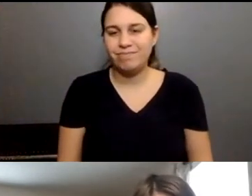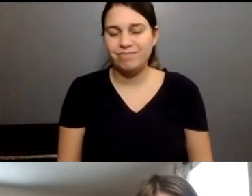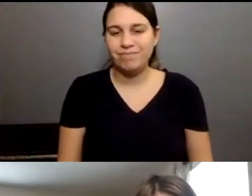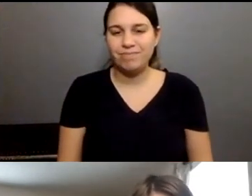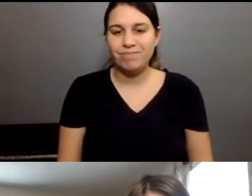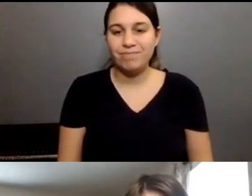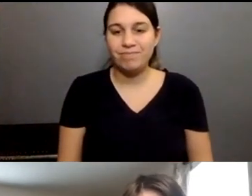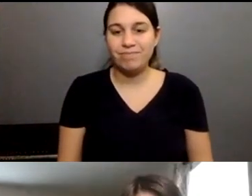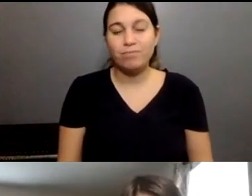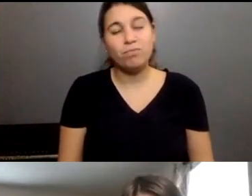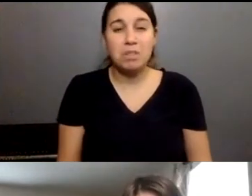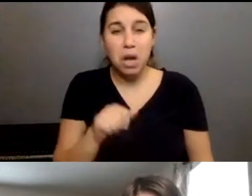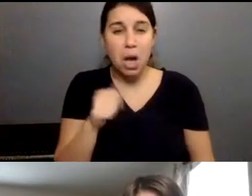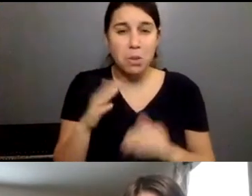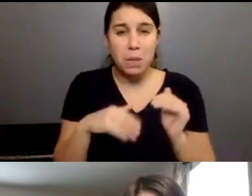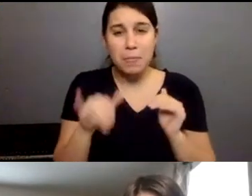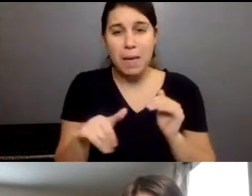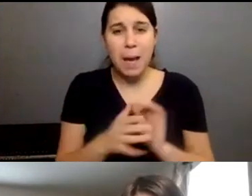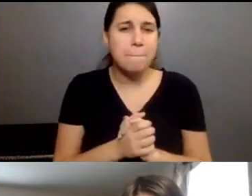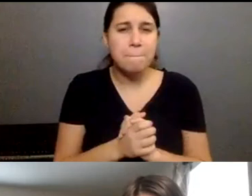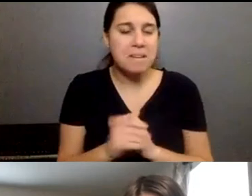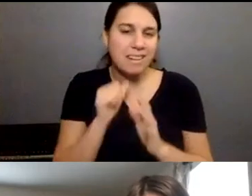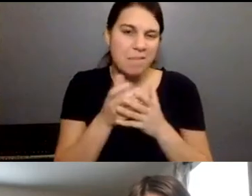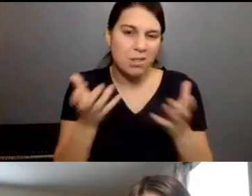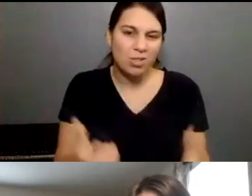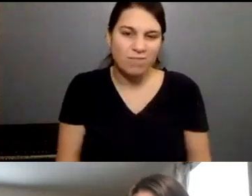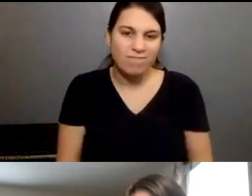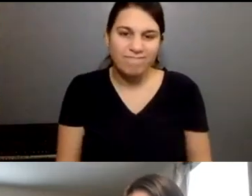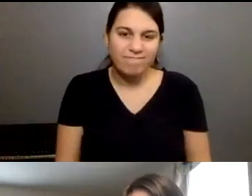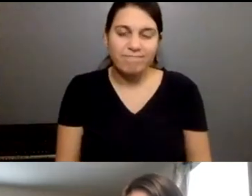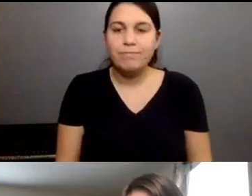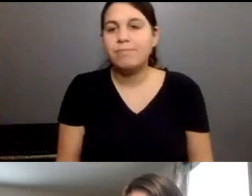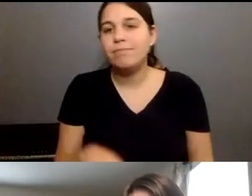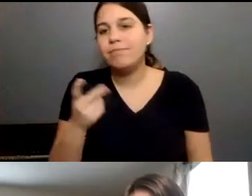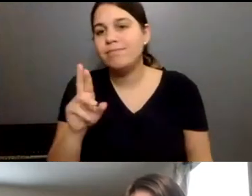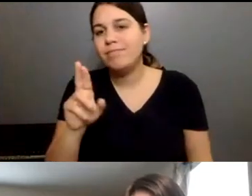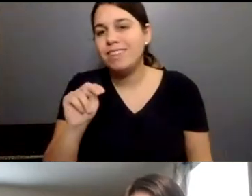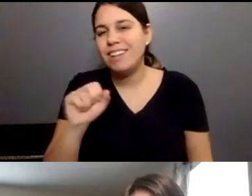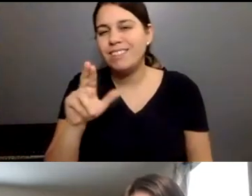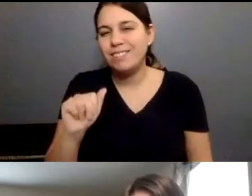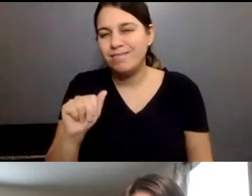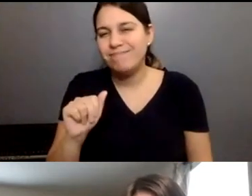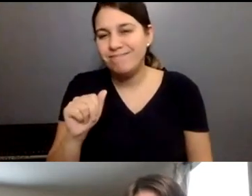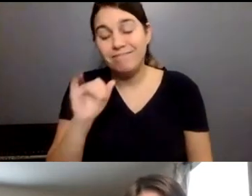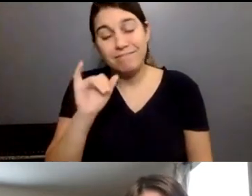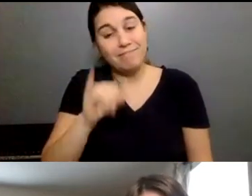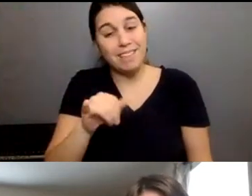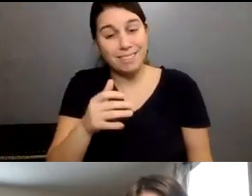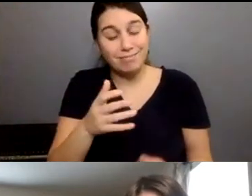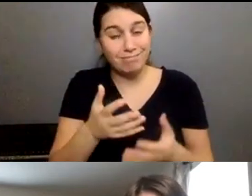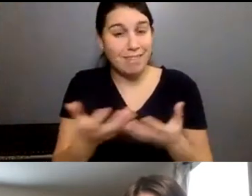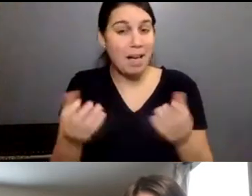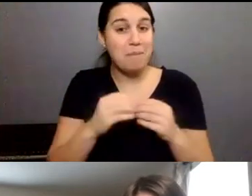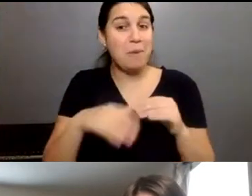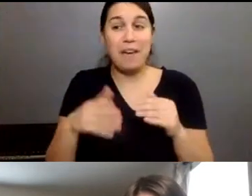other than that, not too much. Thank you. That's already quite a bit, actually.